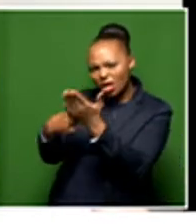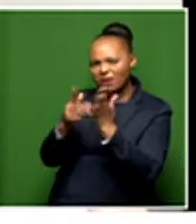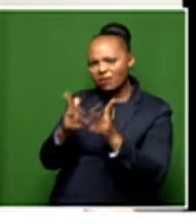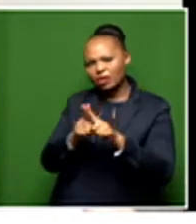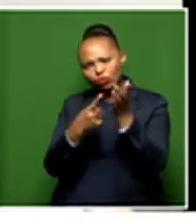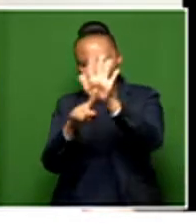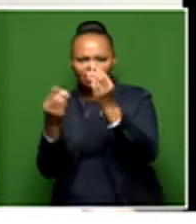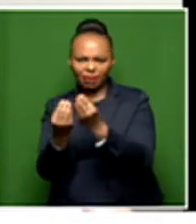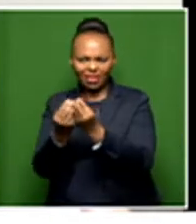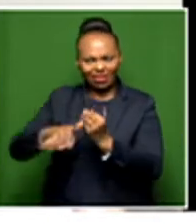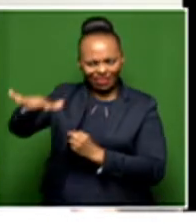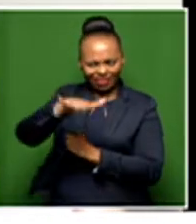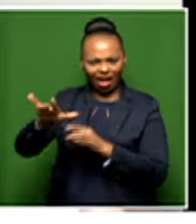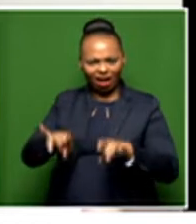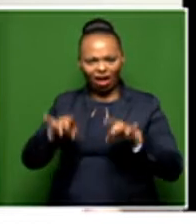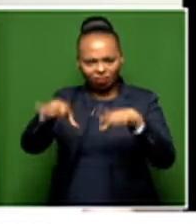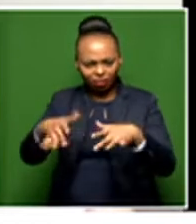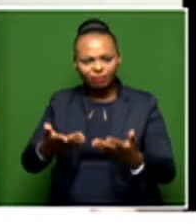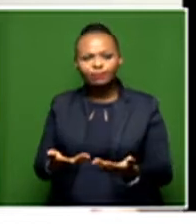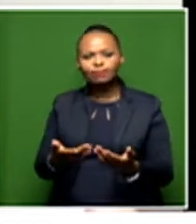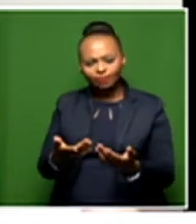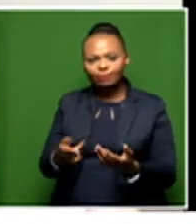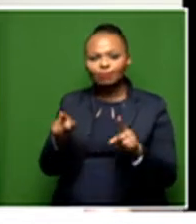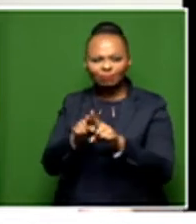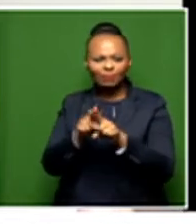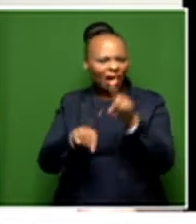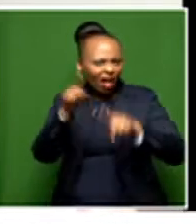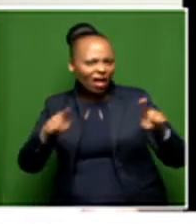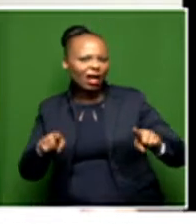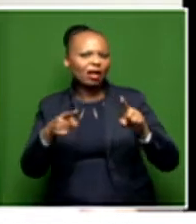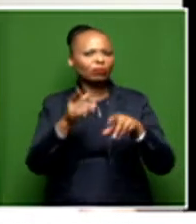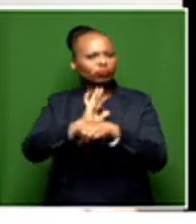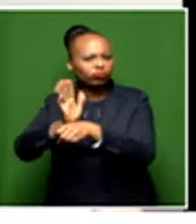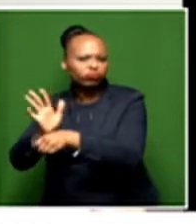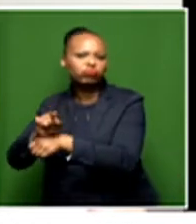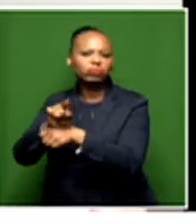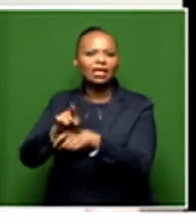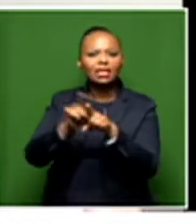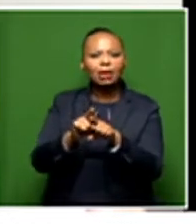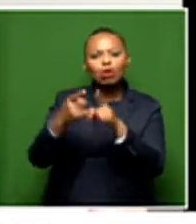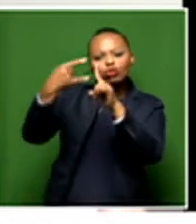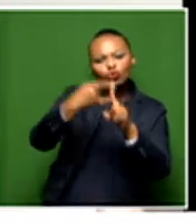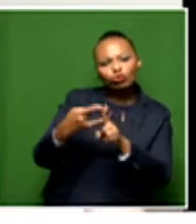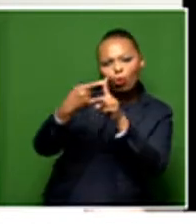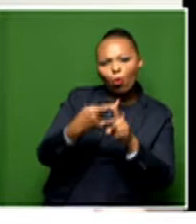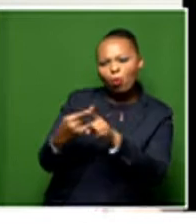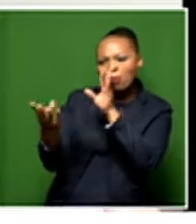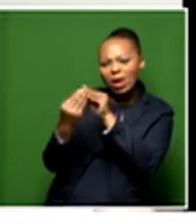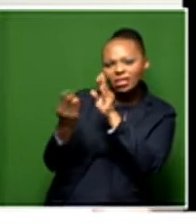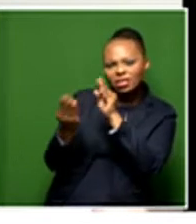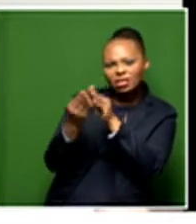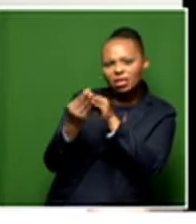that's a side event. Alongside the screening of the films, we are having these discussions, live Zoom meetings with film